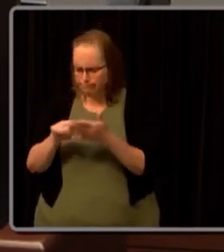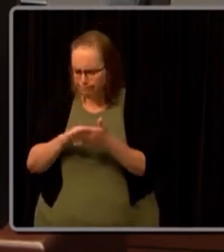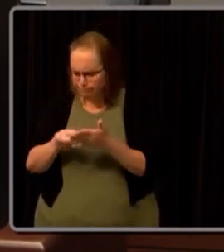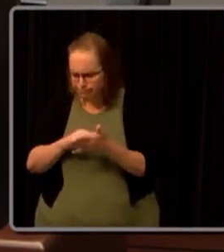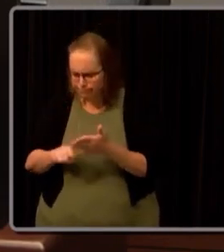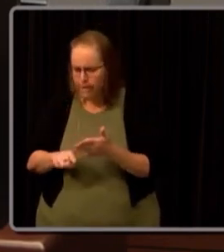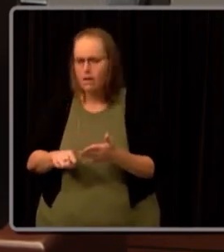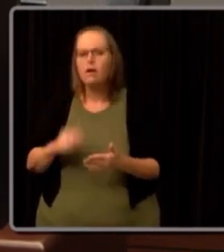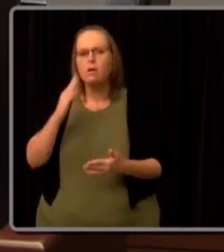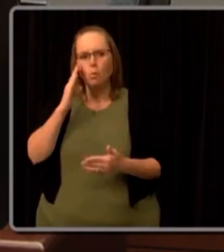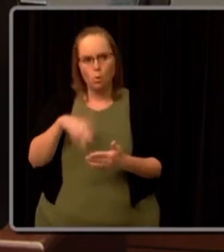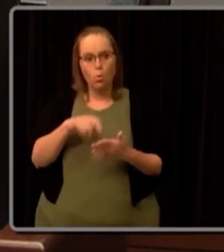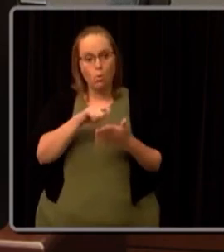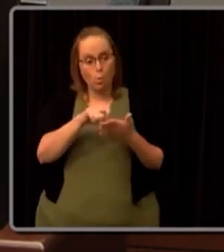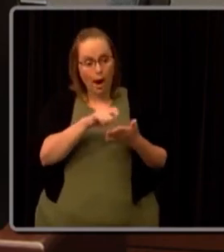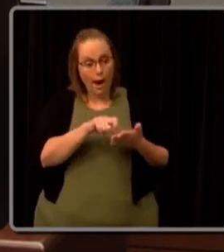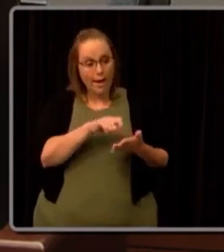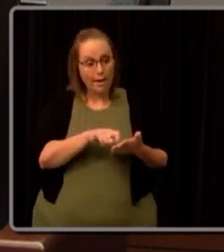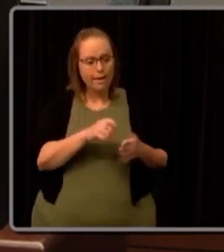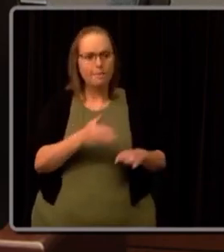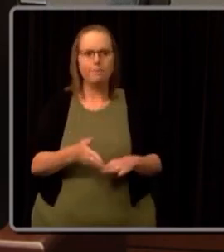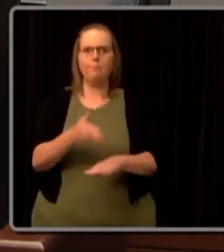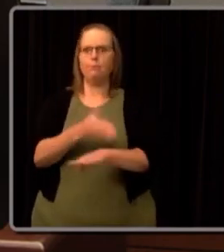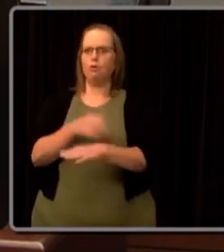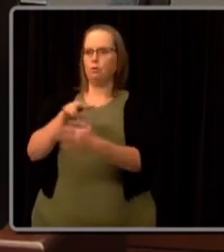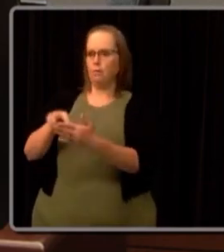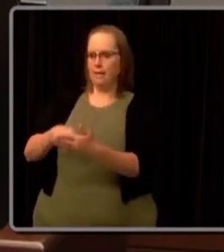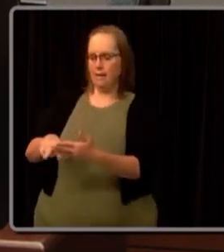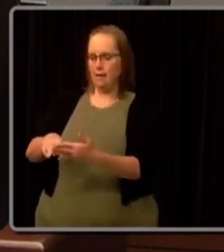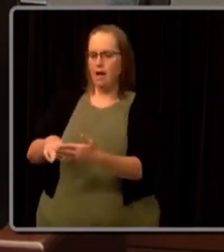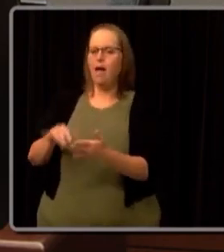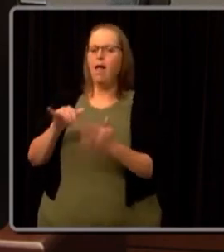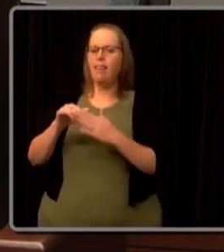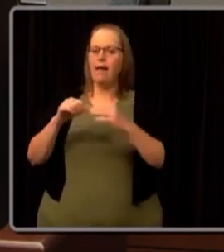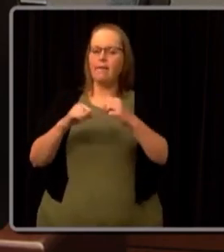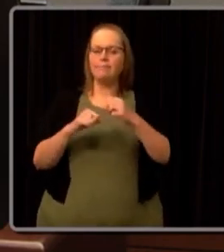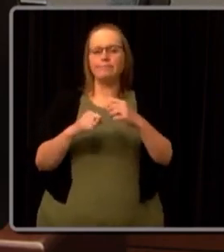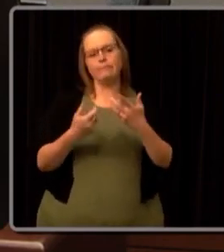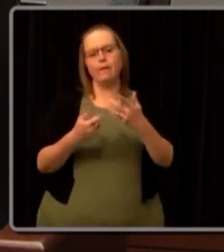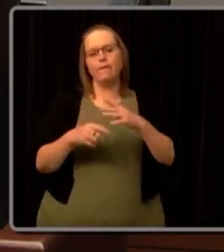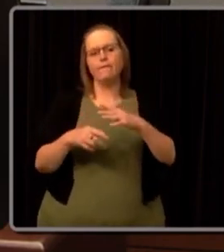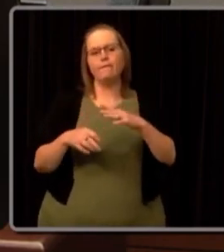reading. And all of those Fundamental 5, when we did units of study,